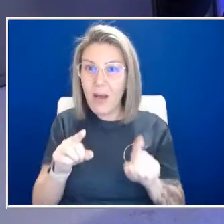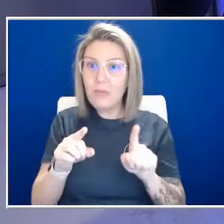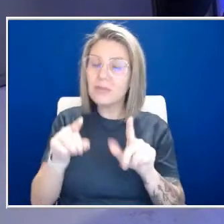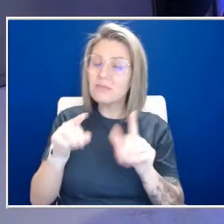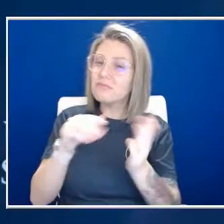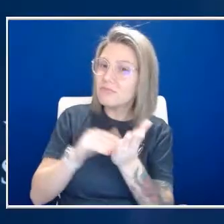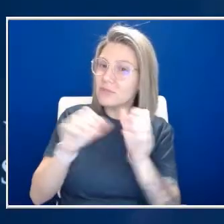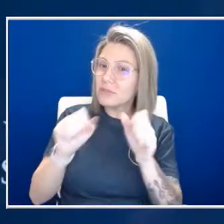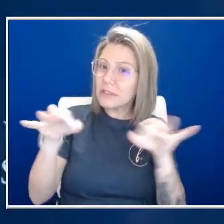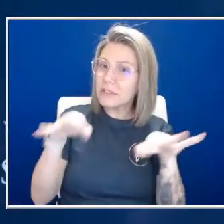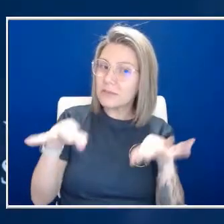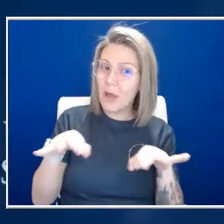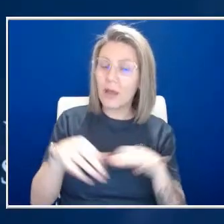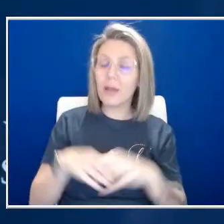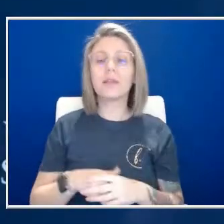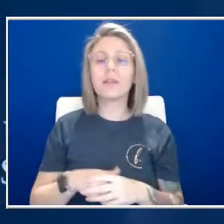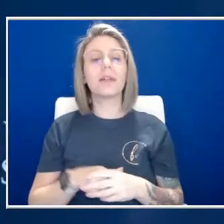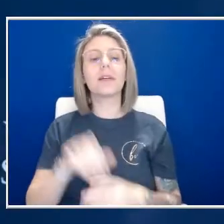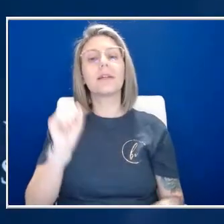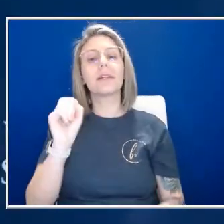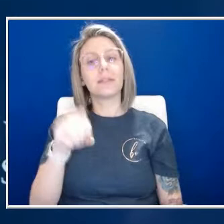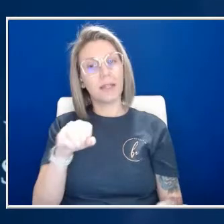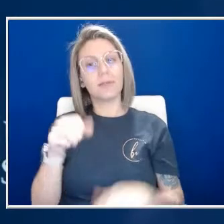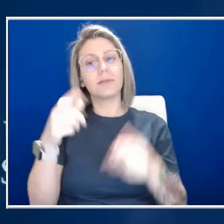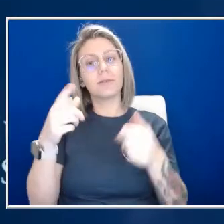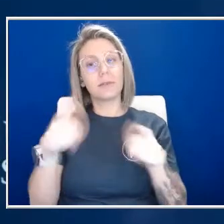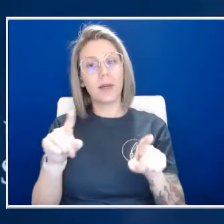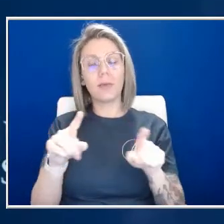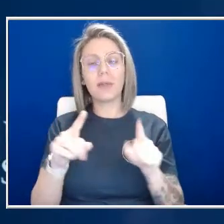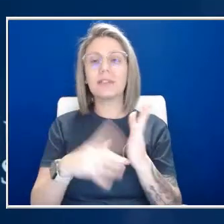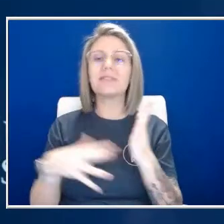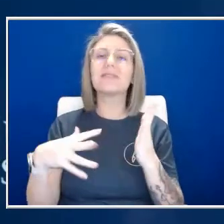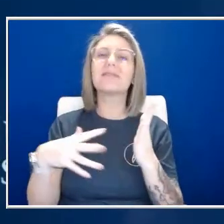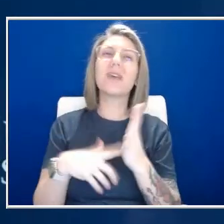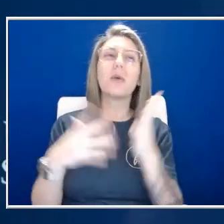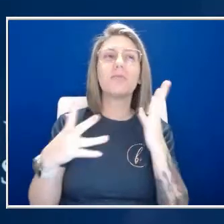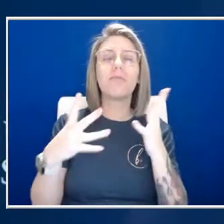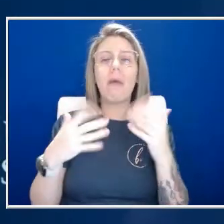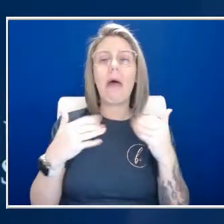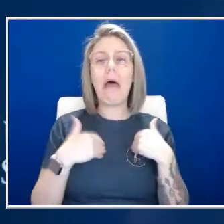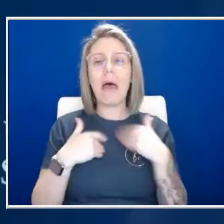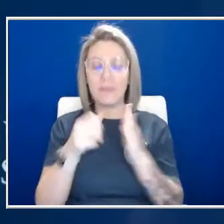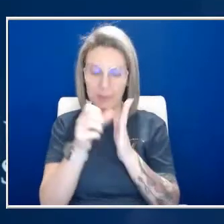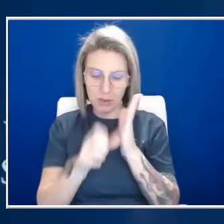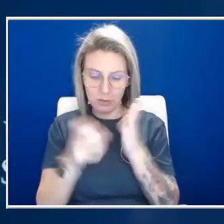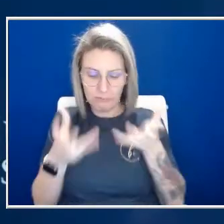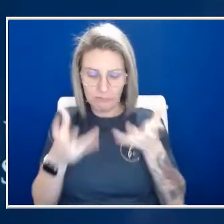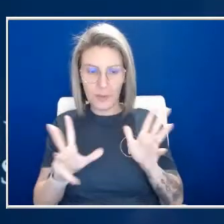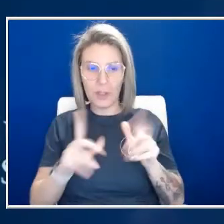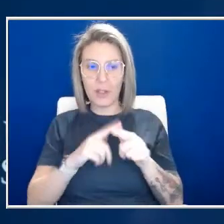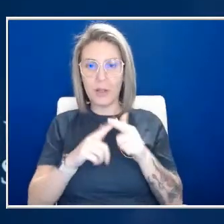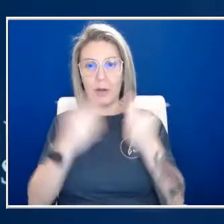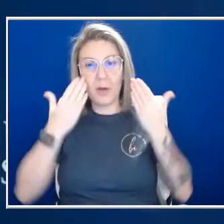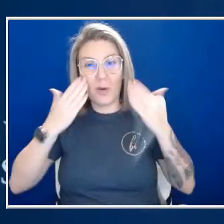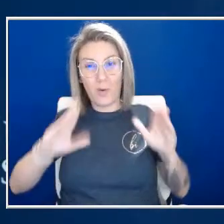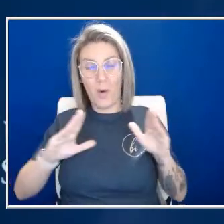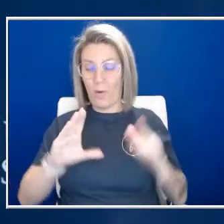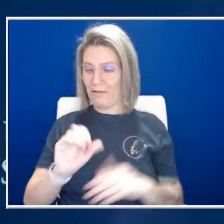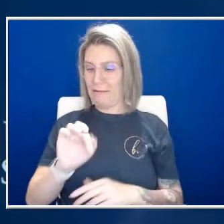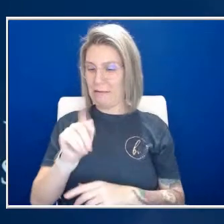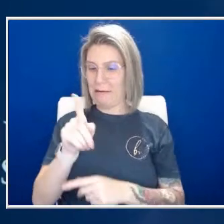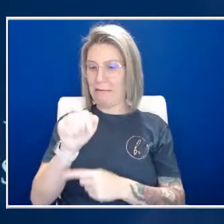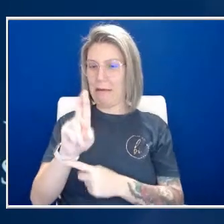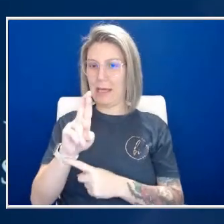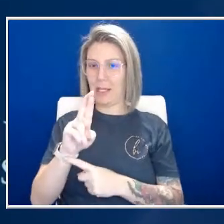Yes, it definitely does happen because sometimes we have a surgery done and we don't know that cancer is the diagnosis, and when you're